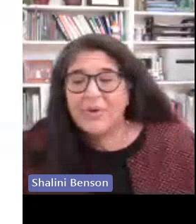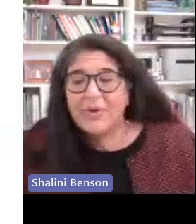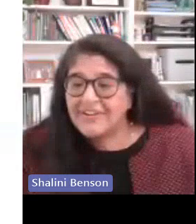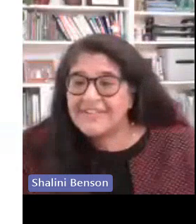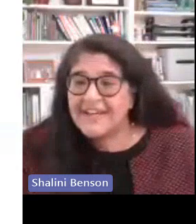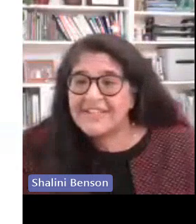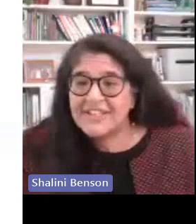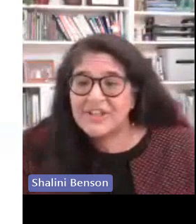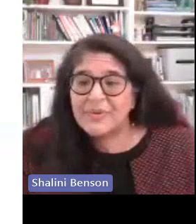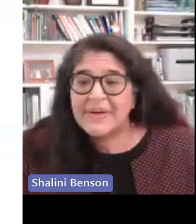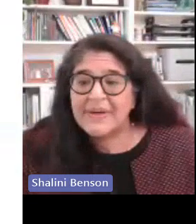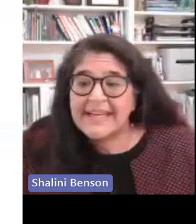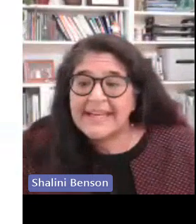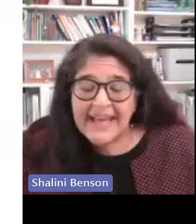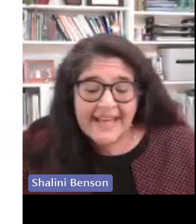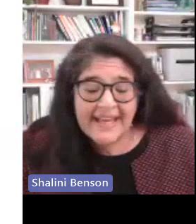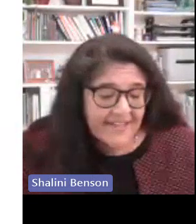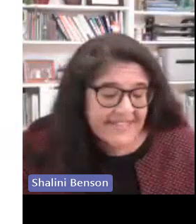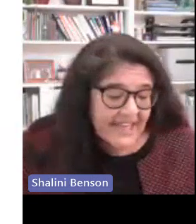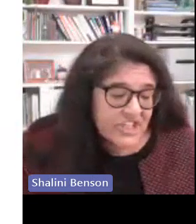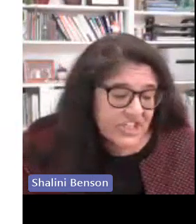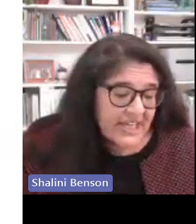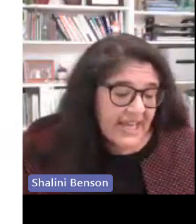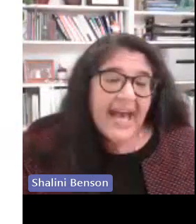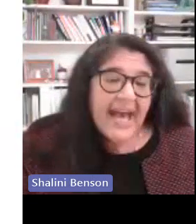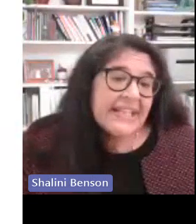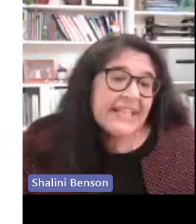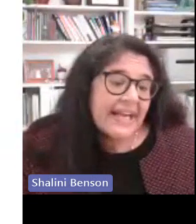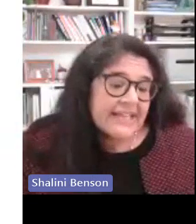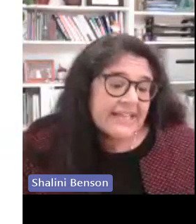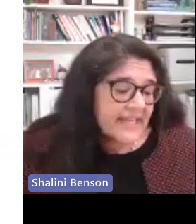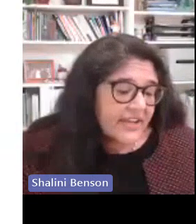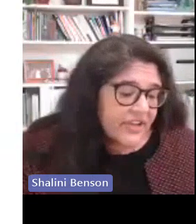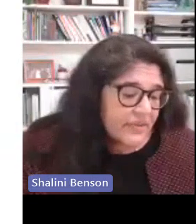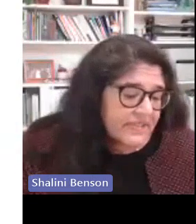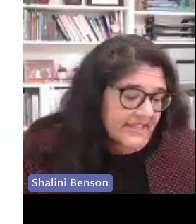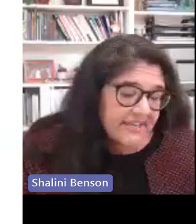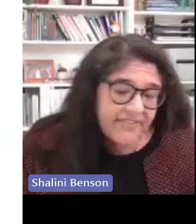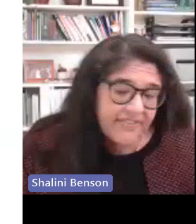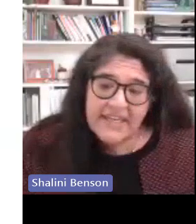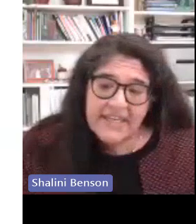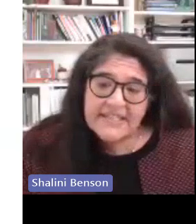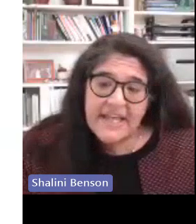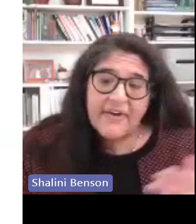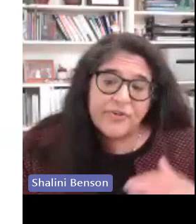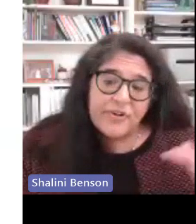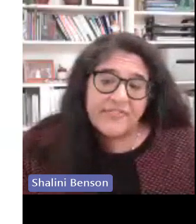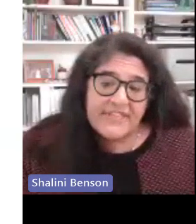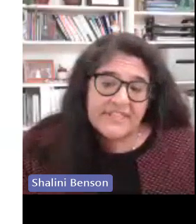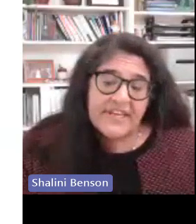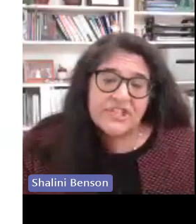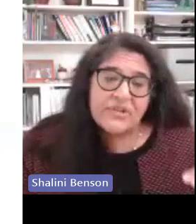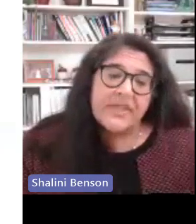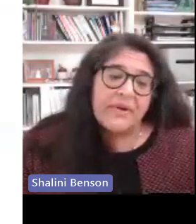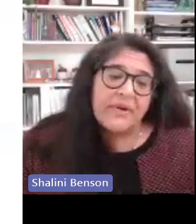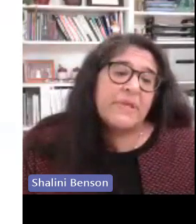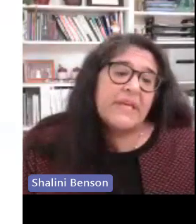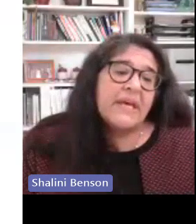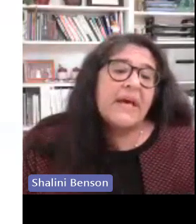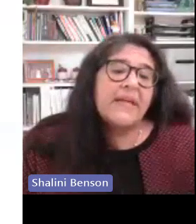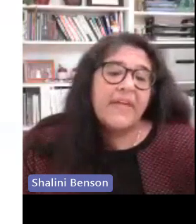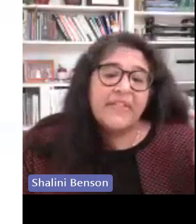need to report it, what it looks like to do an ADA investigation. And in the end, if you did find after an